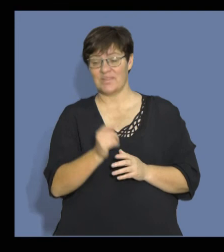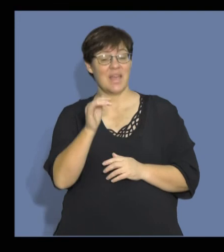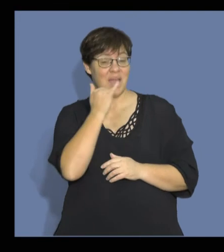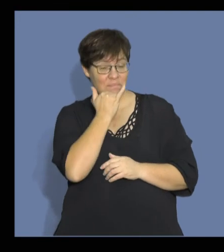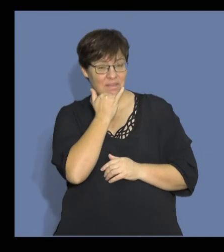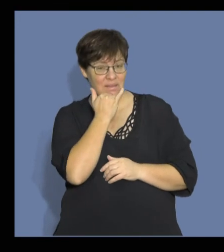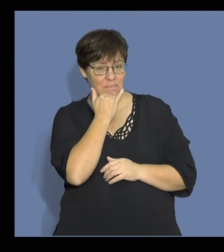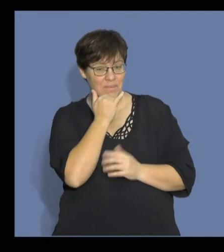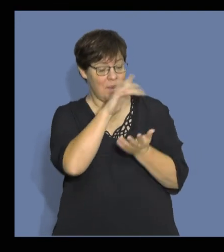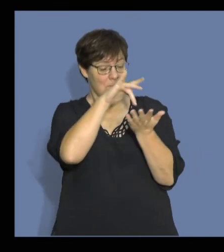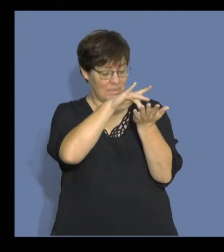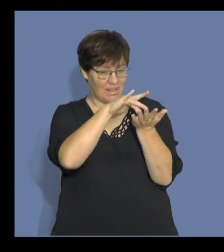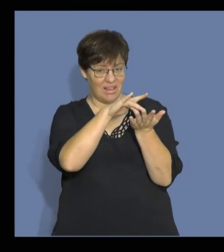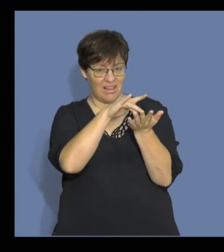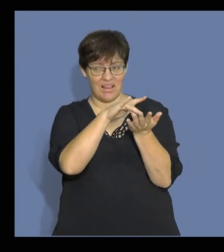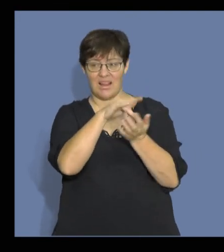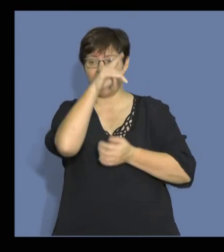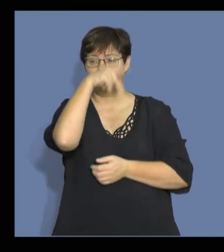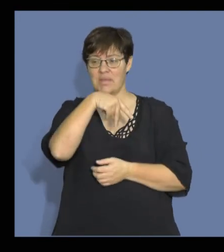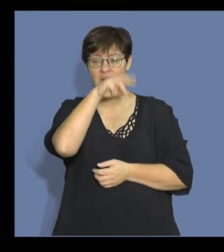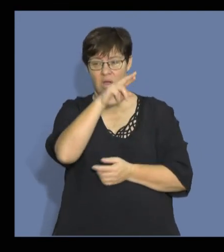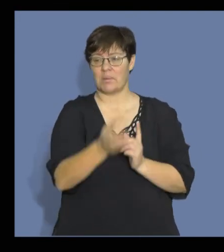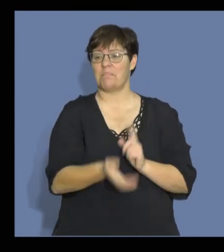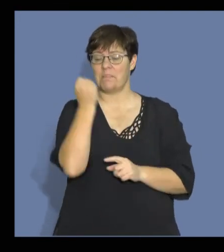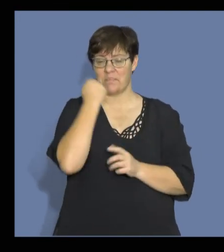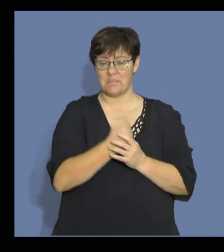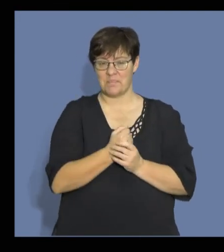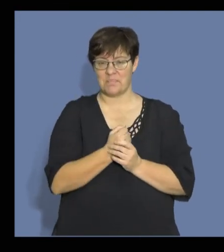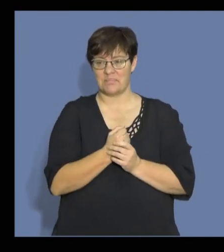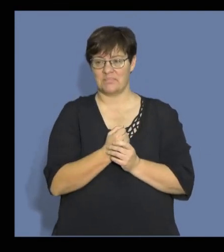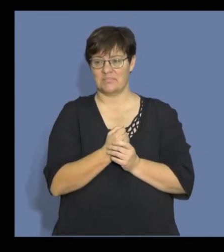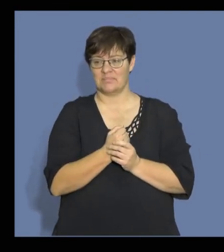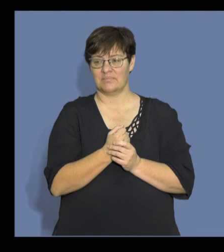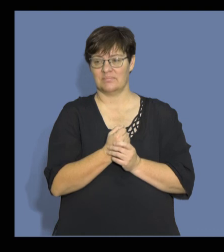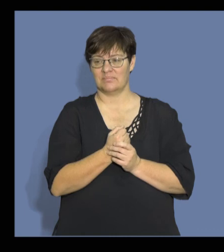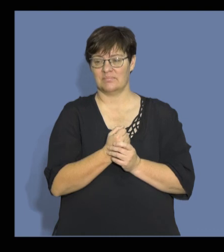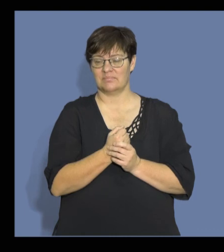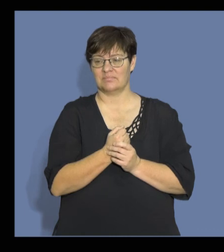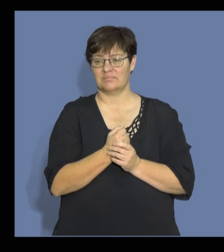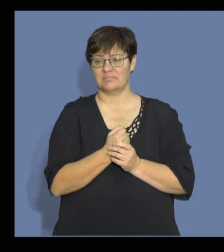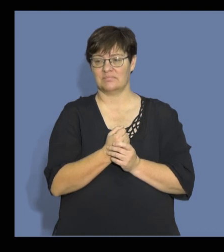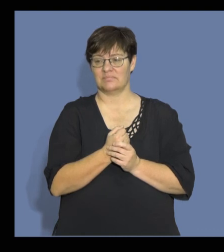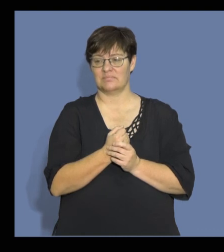everybody happy that I can find the midpoint of this line, PR, I can find what those coordinates are